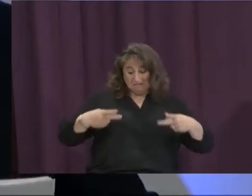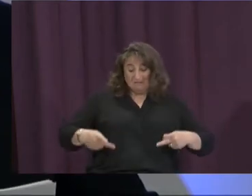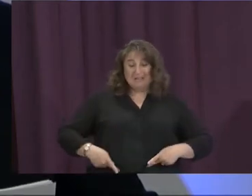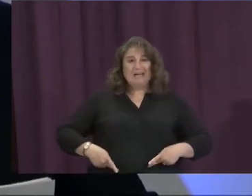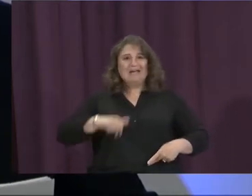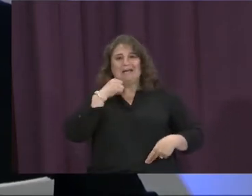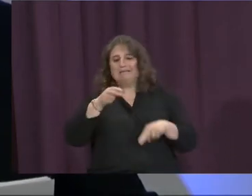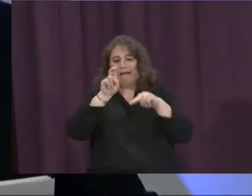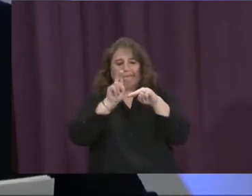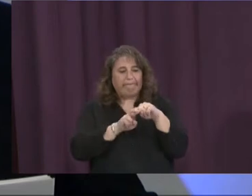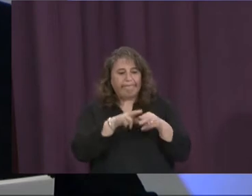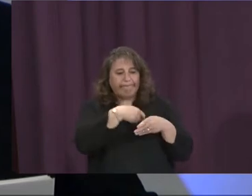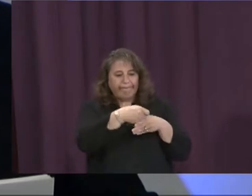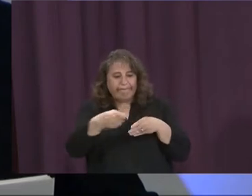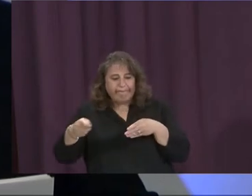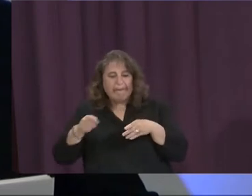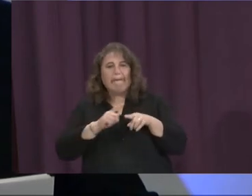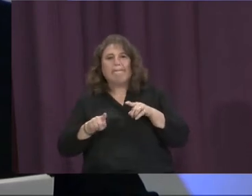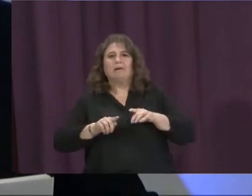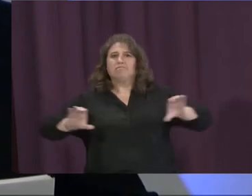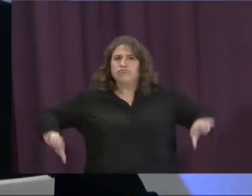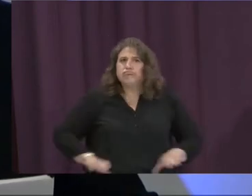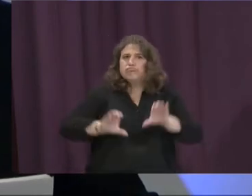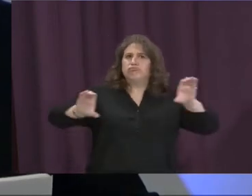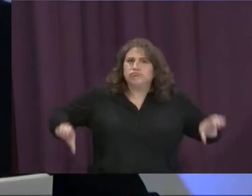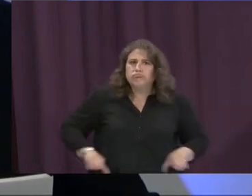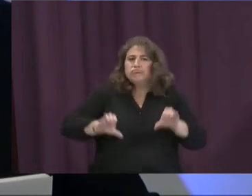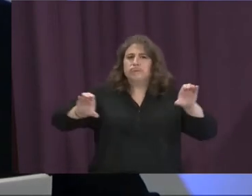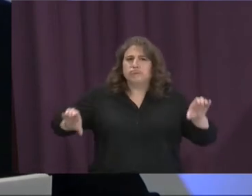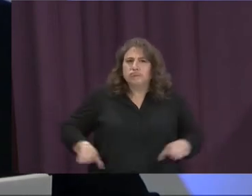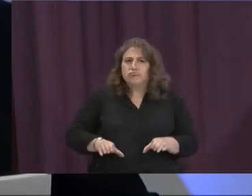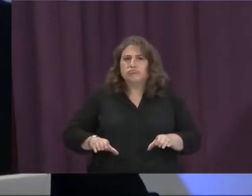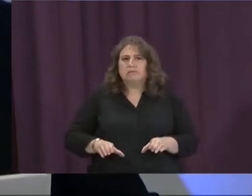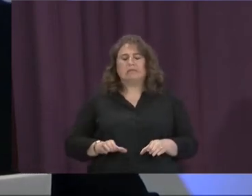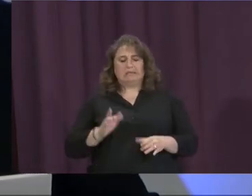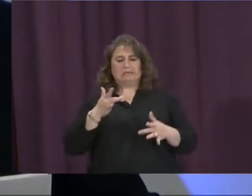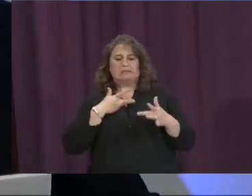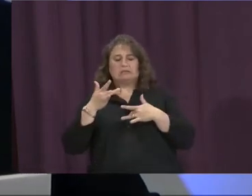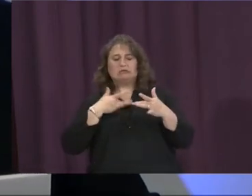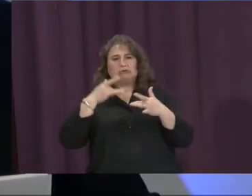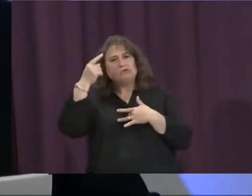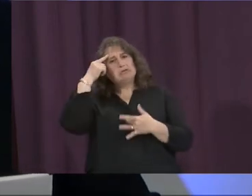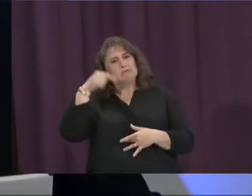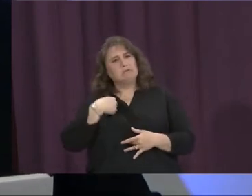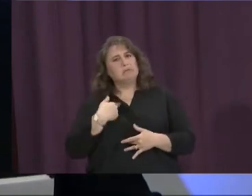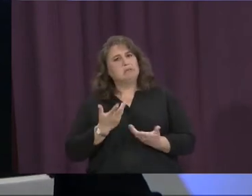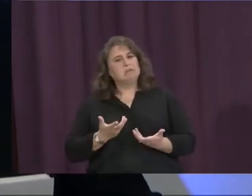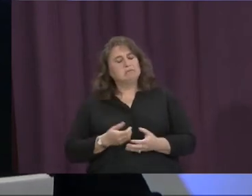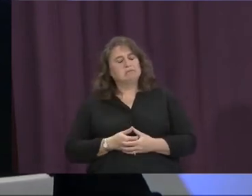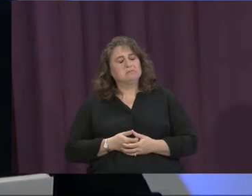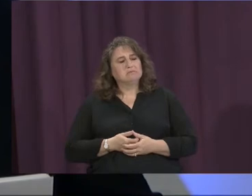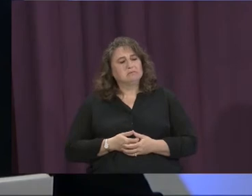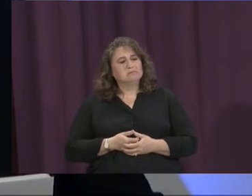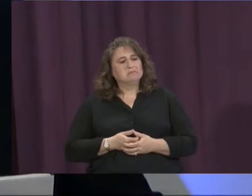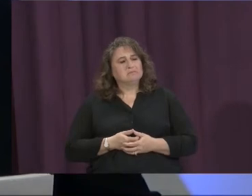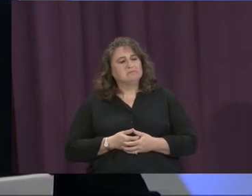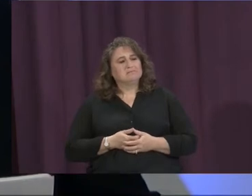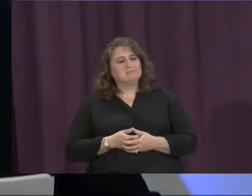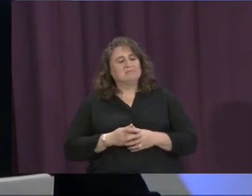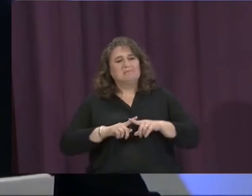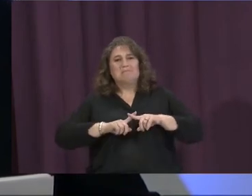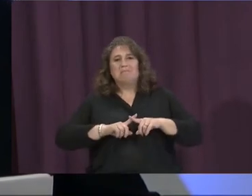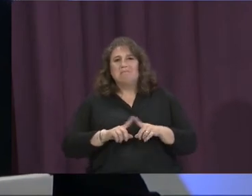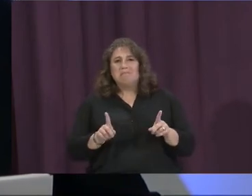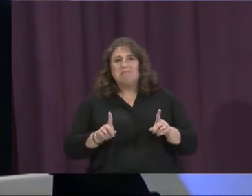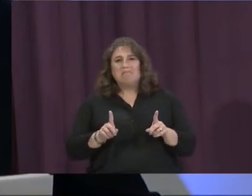cards. It's movement. It's, you know, that's, that, that's a concern. But, um, um, you know, my, just,